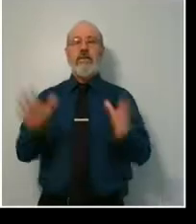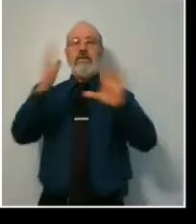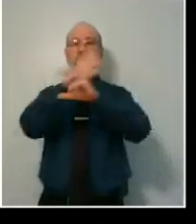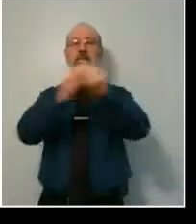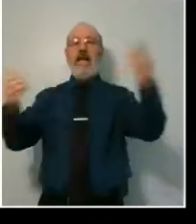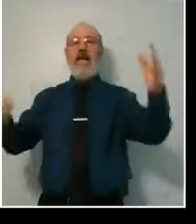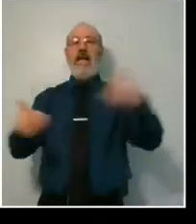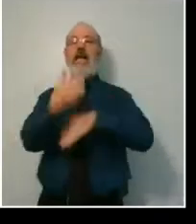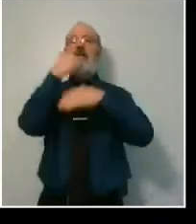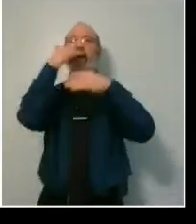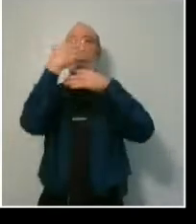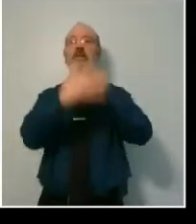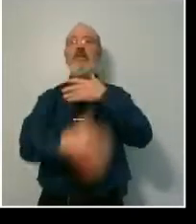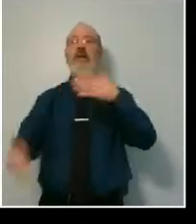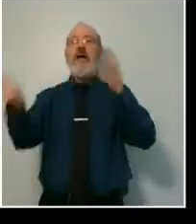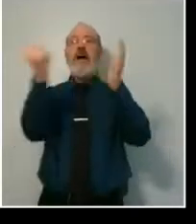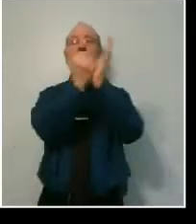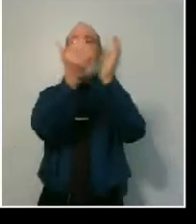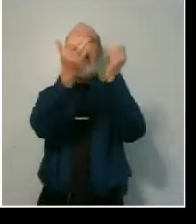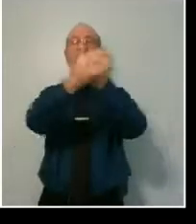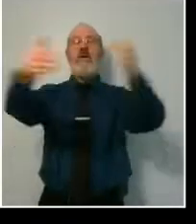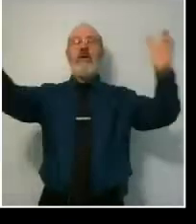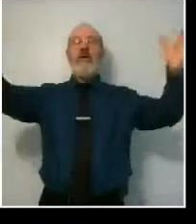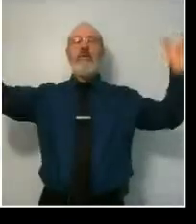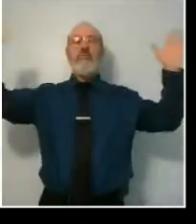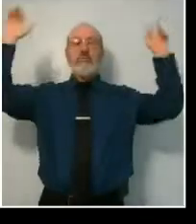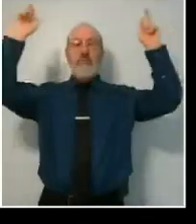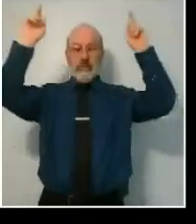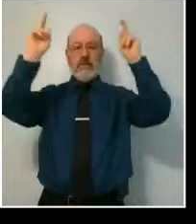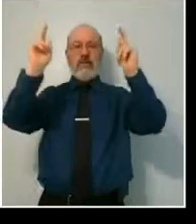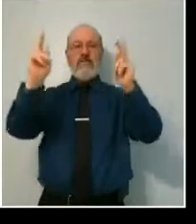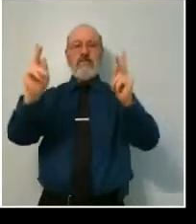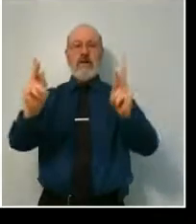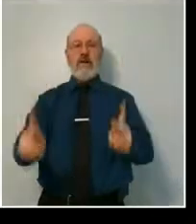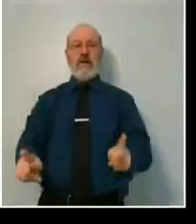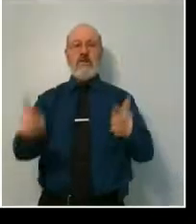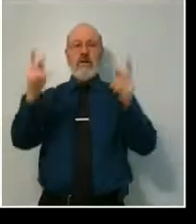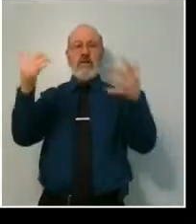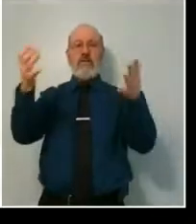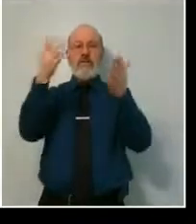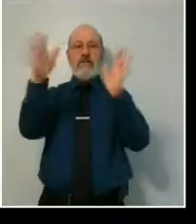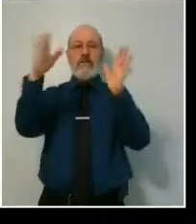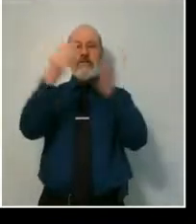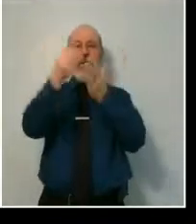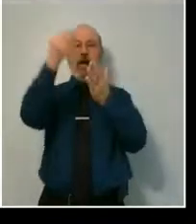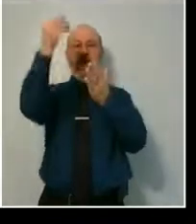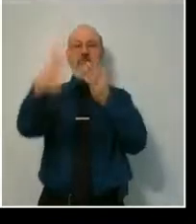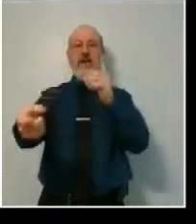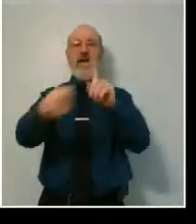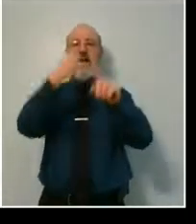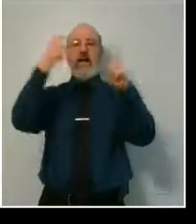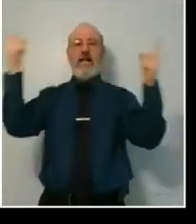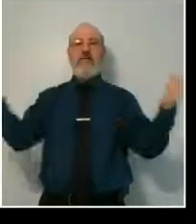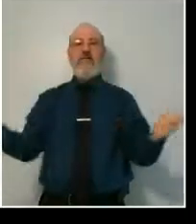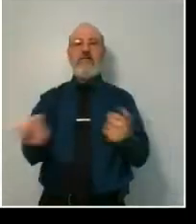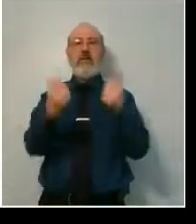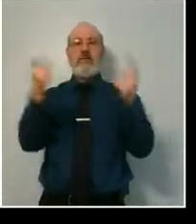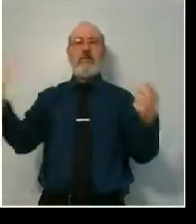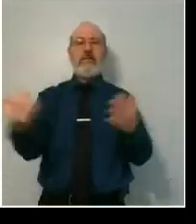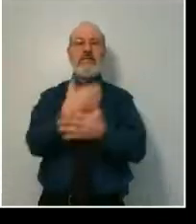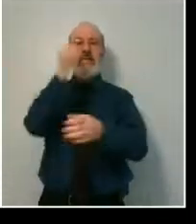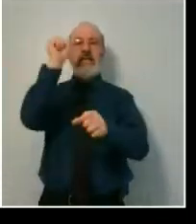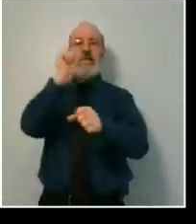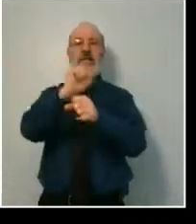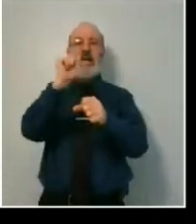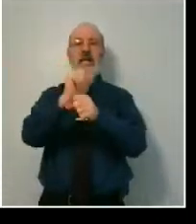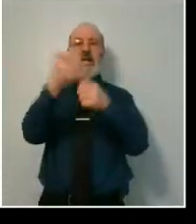Saved by the blood of the crucified one, now ransomed from sin and